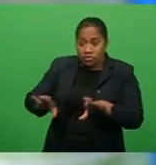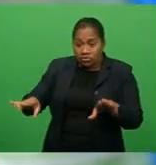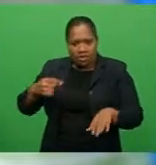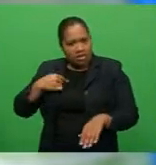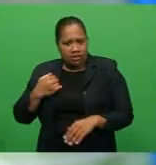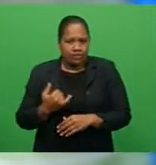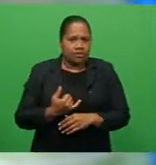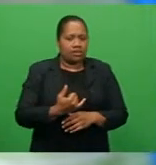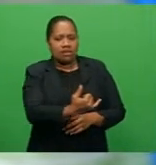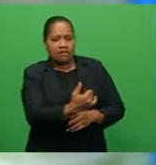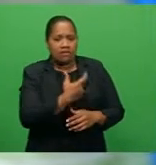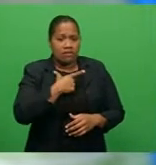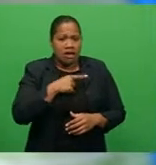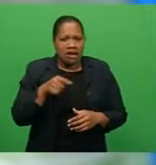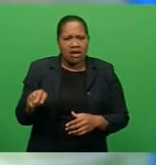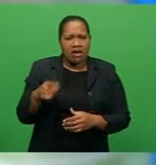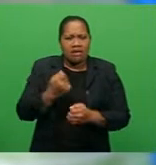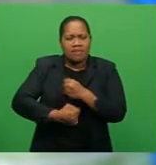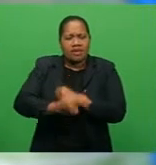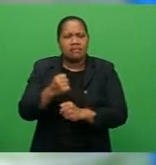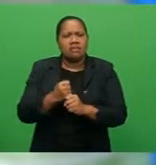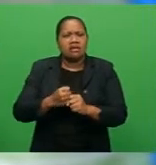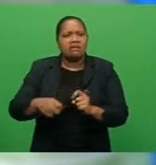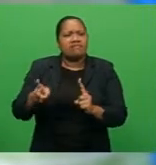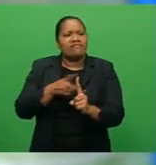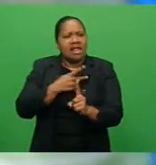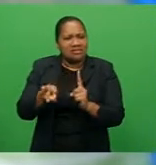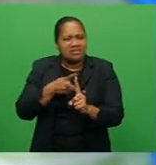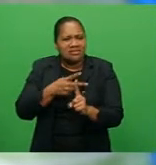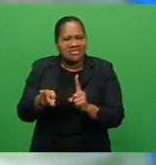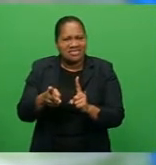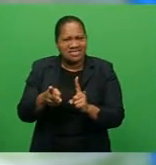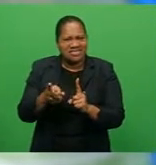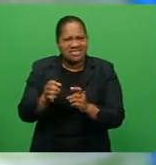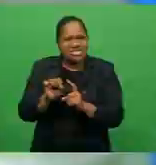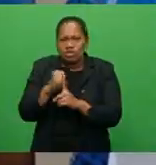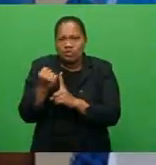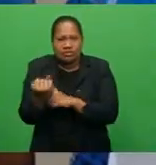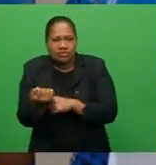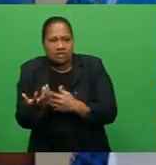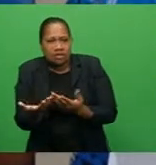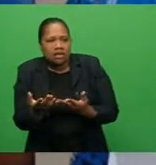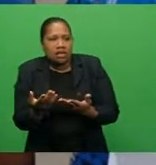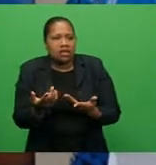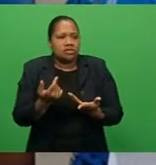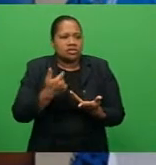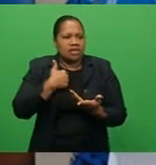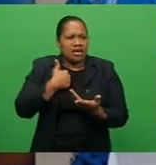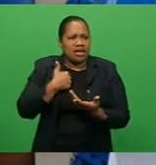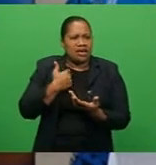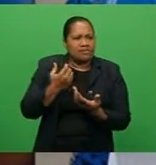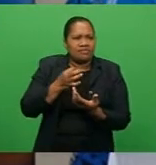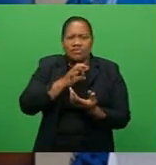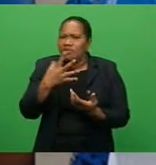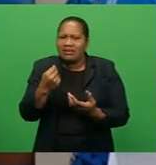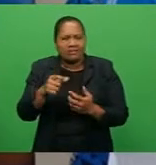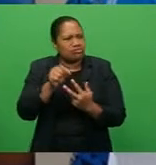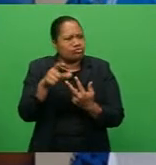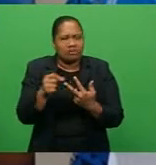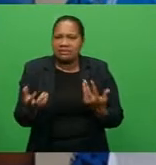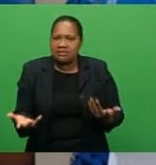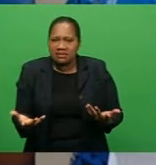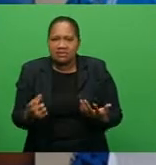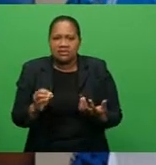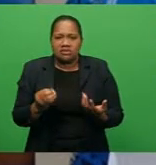it had become a violent situation that I had no choice. It was a matter